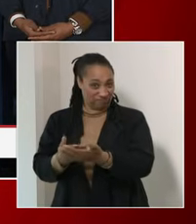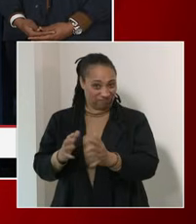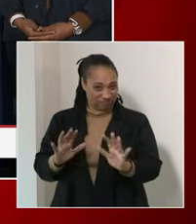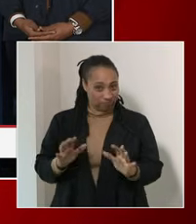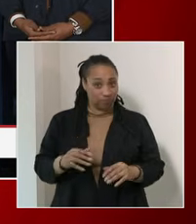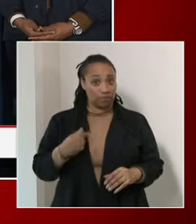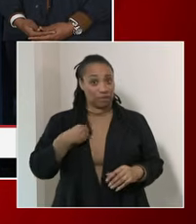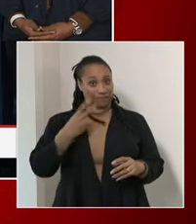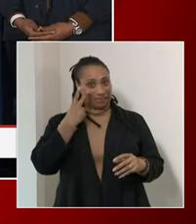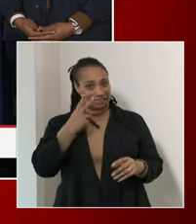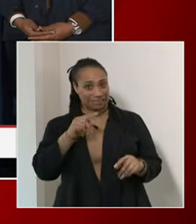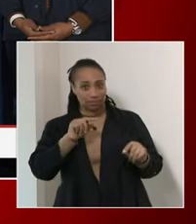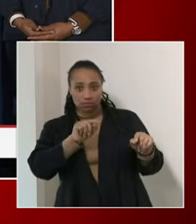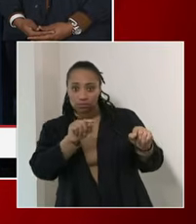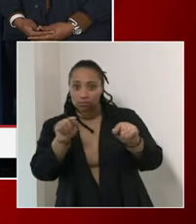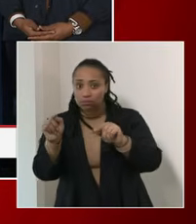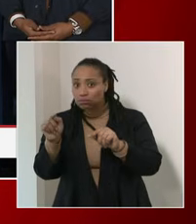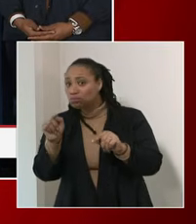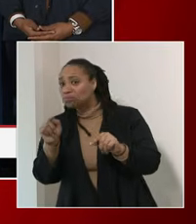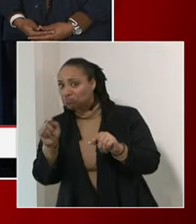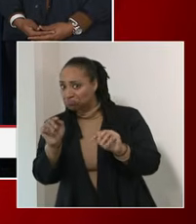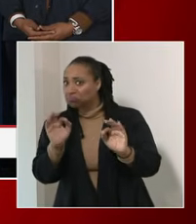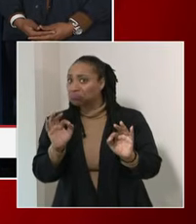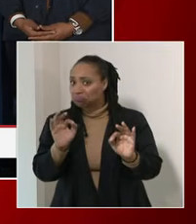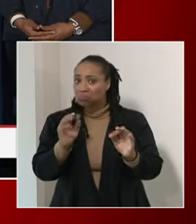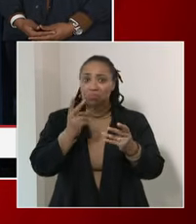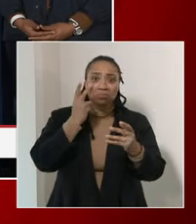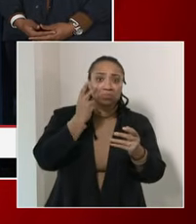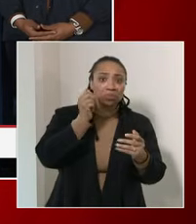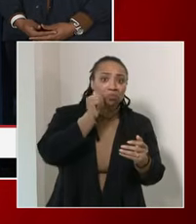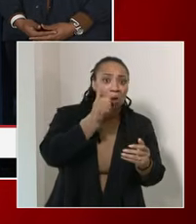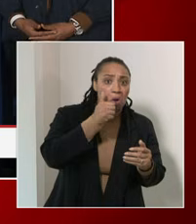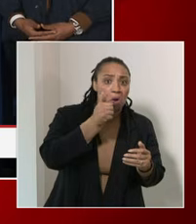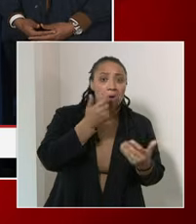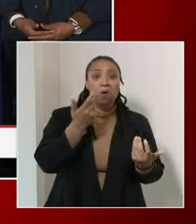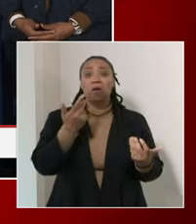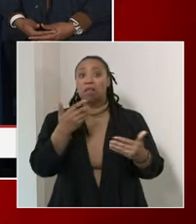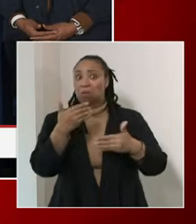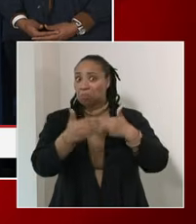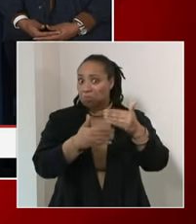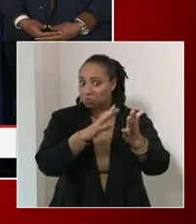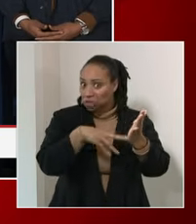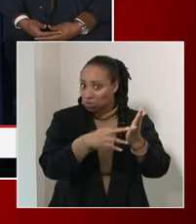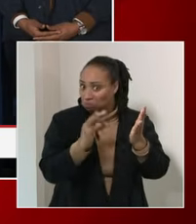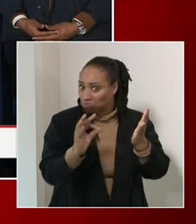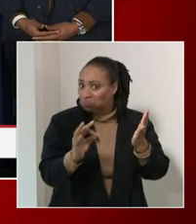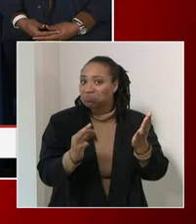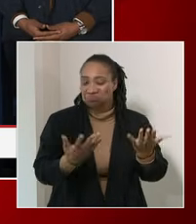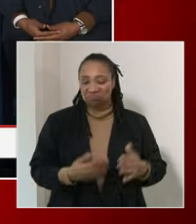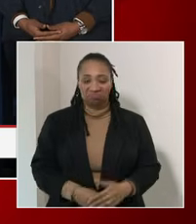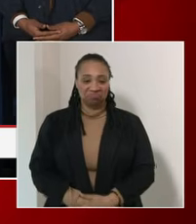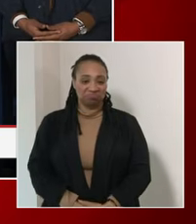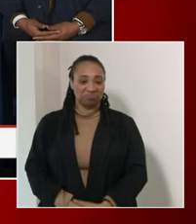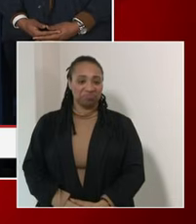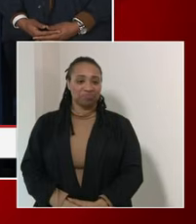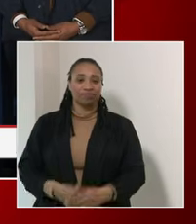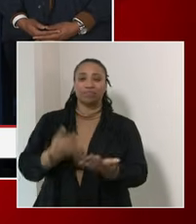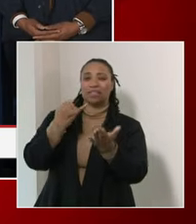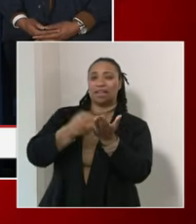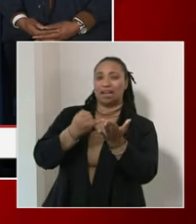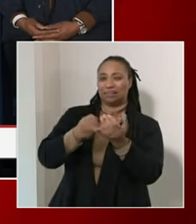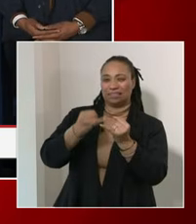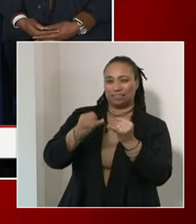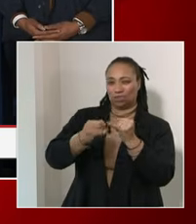them tomorrow and be at school on time. One last question. Yep. Can you provide a bit of context around